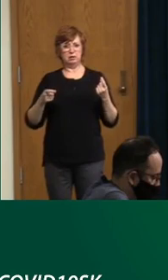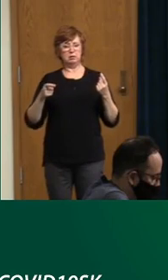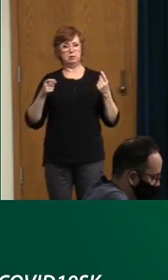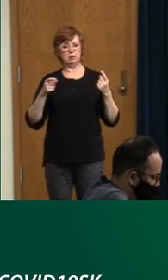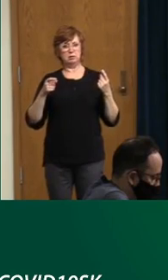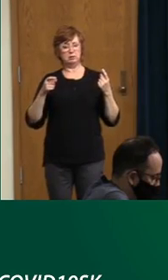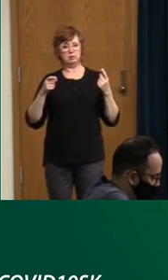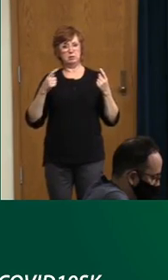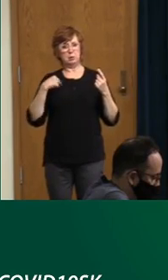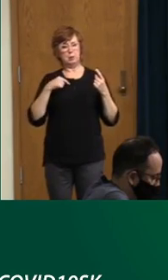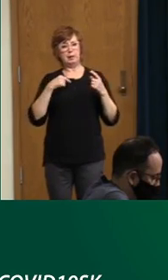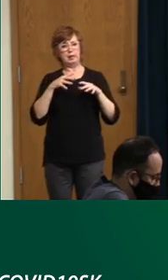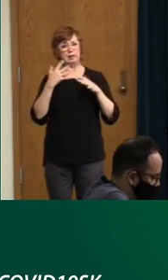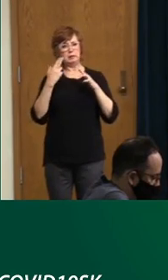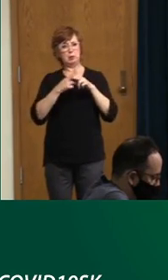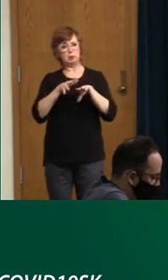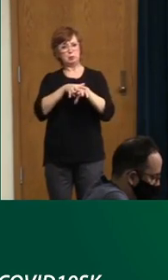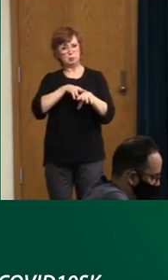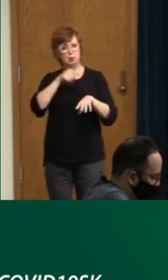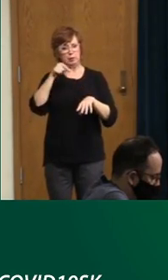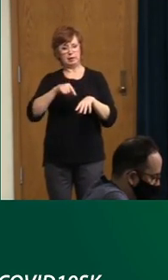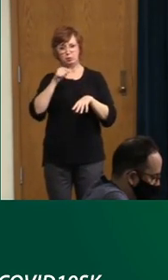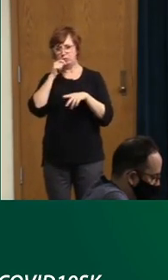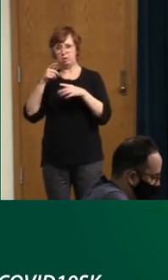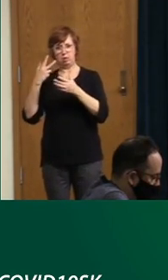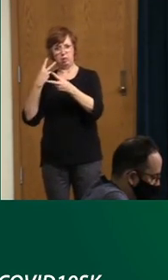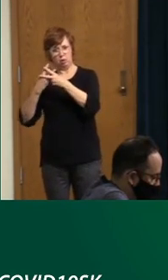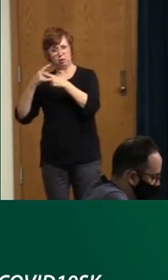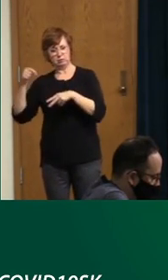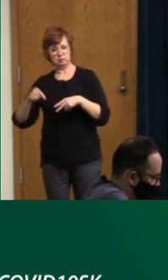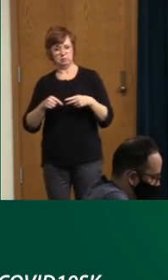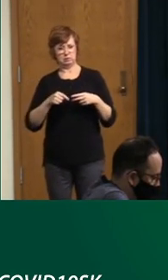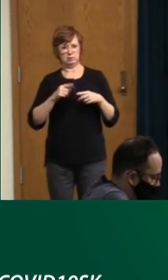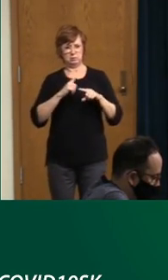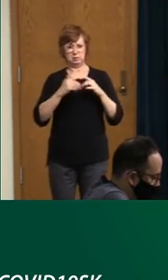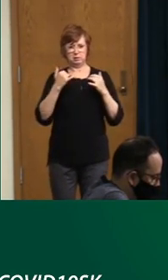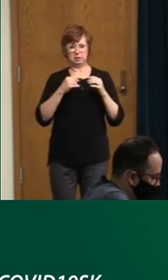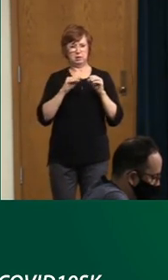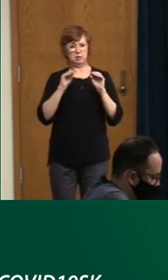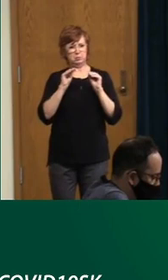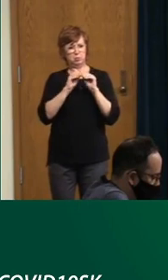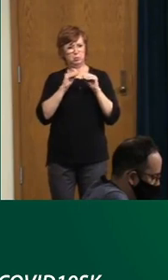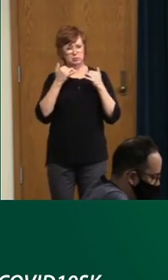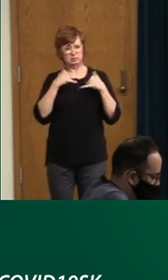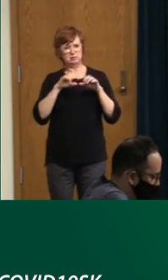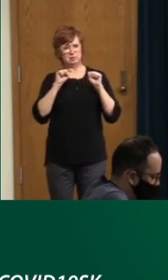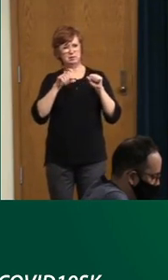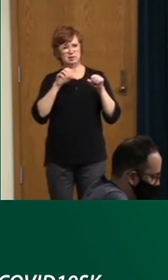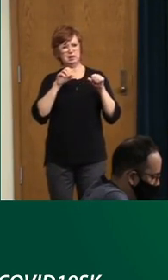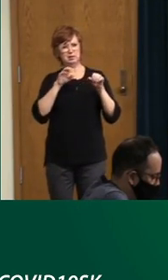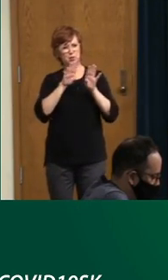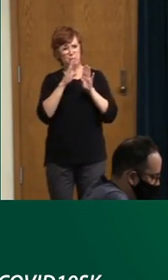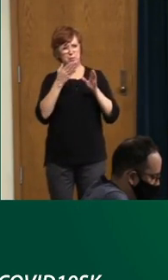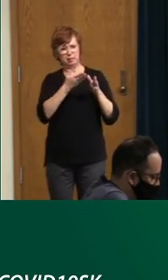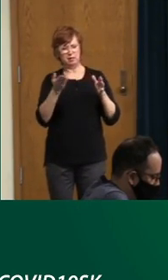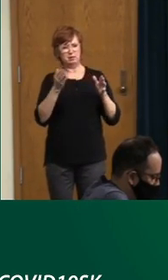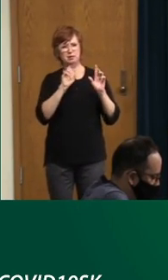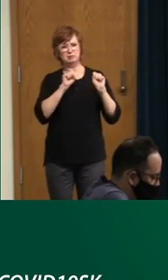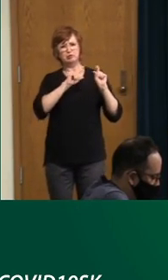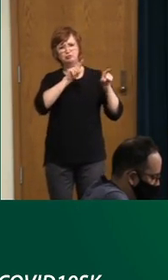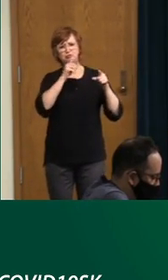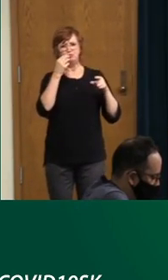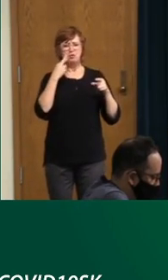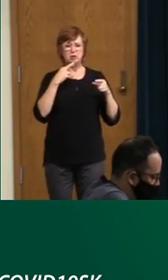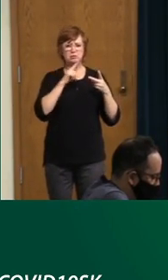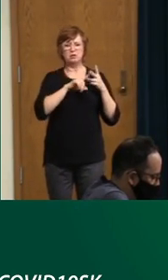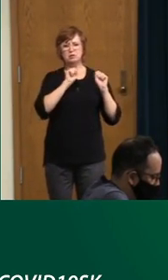of transmission. Now with more things open and people being able to gather in others' homes, we are seeing